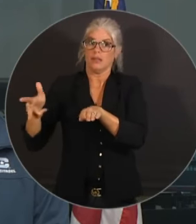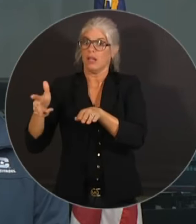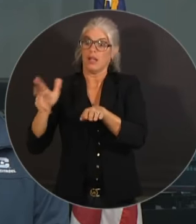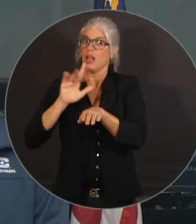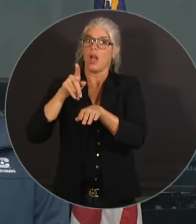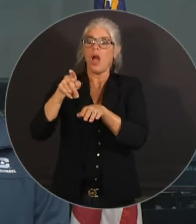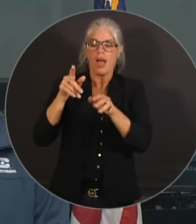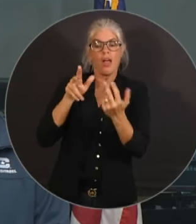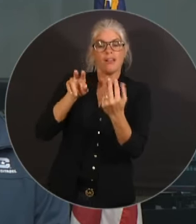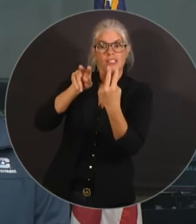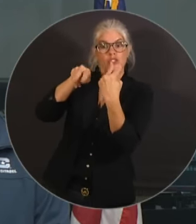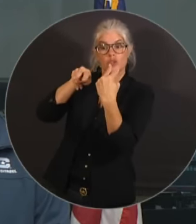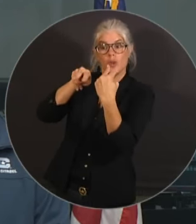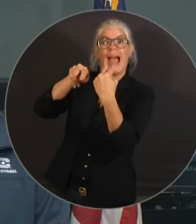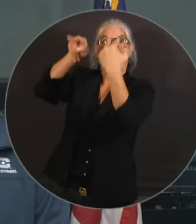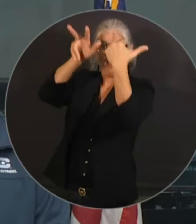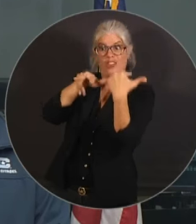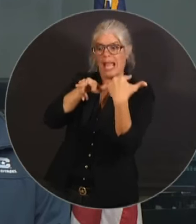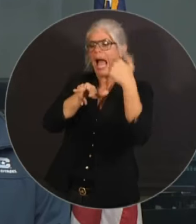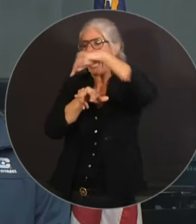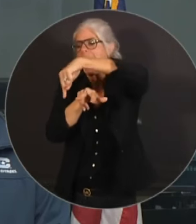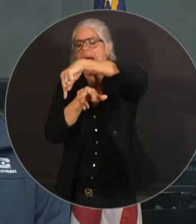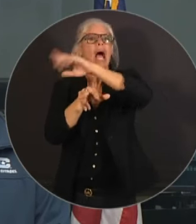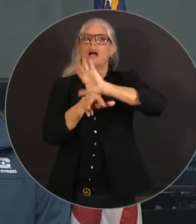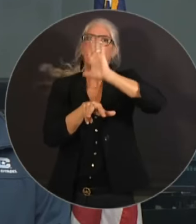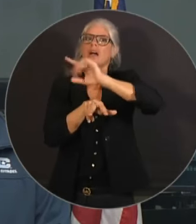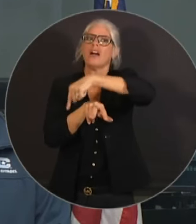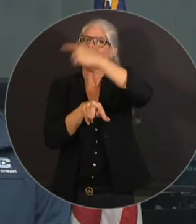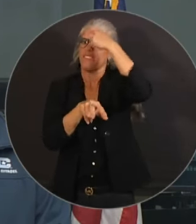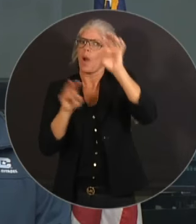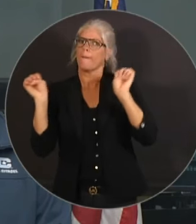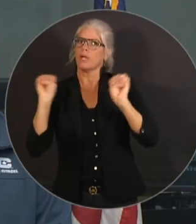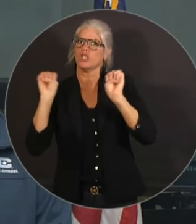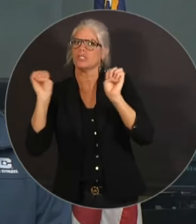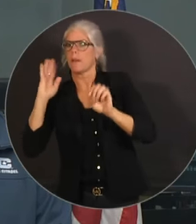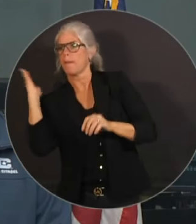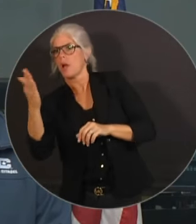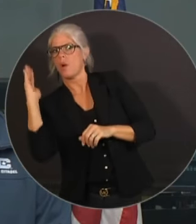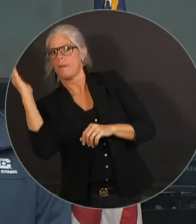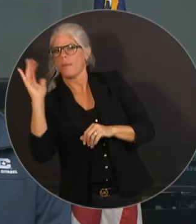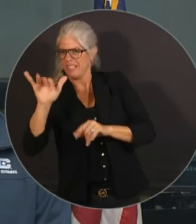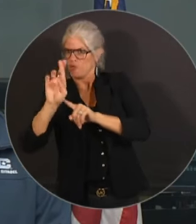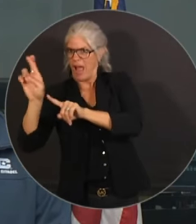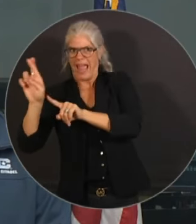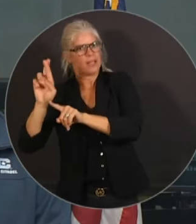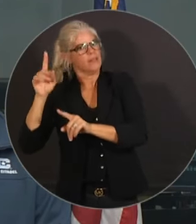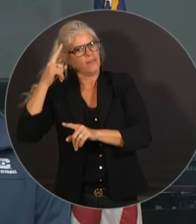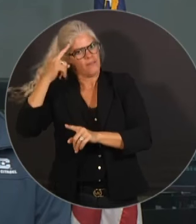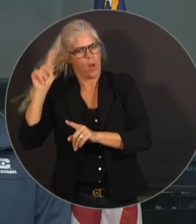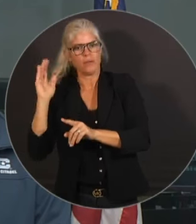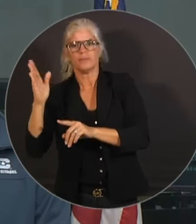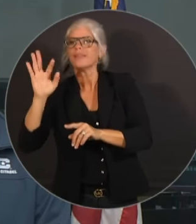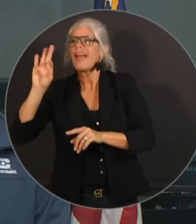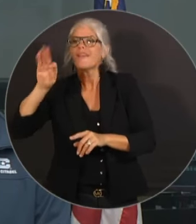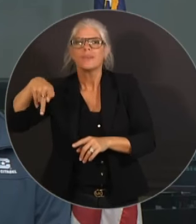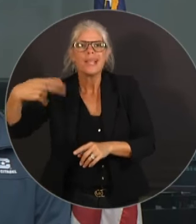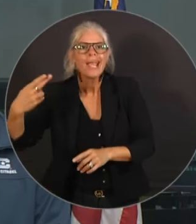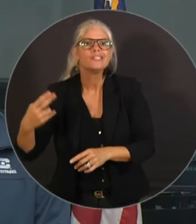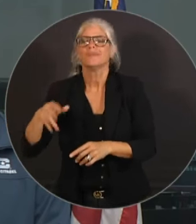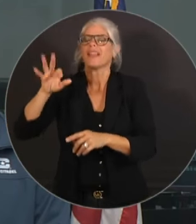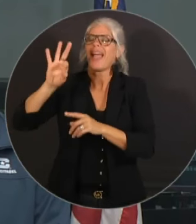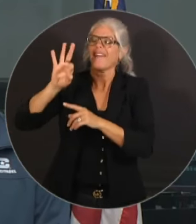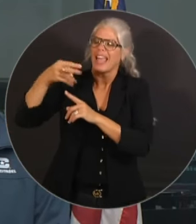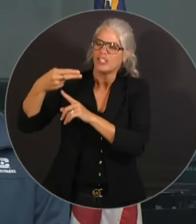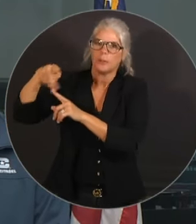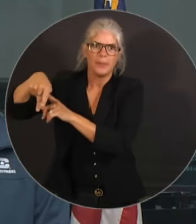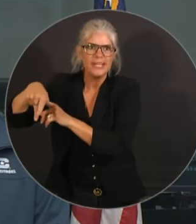but please make sure that you break down. If you get a flat tire, call Star FHP. The Florida Highway Patrol will be there. The Department of Transportation will be